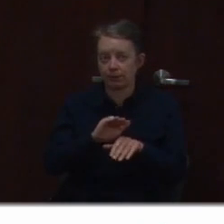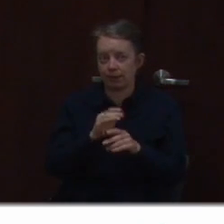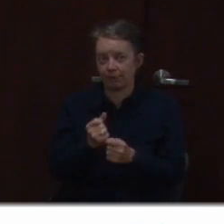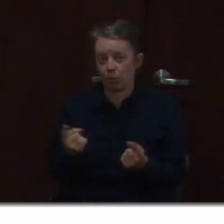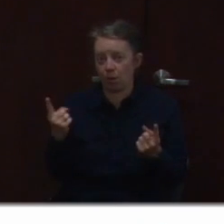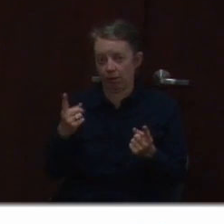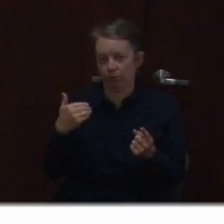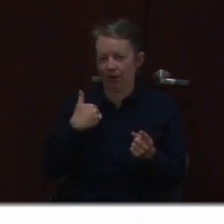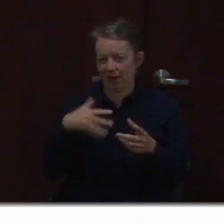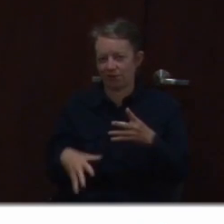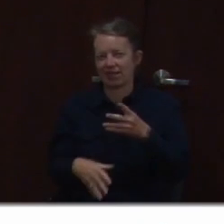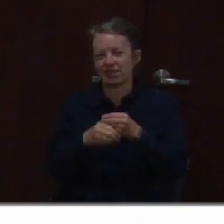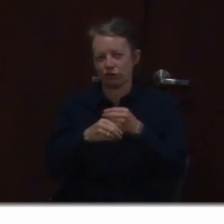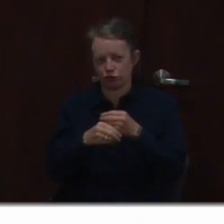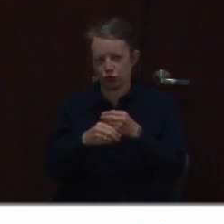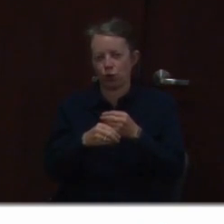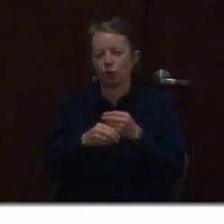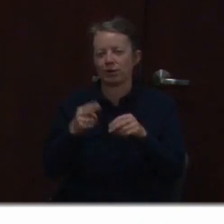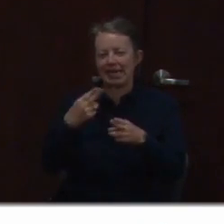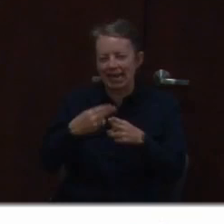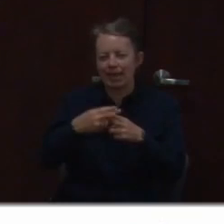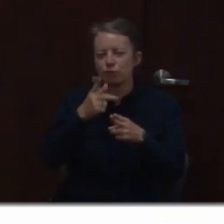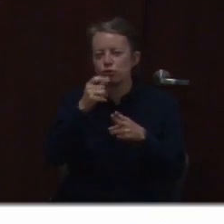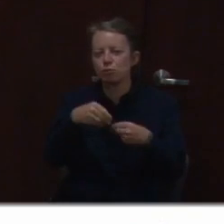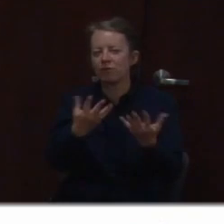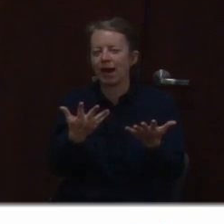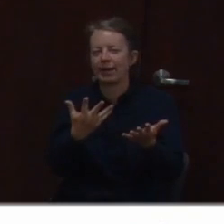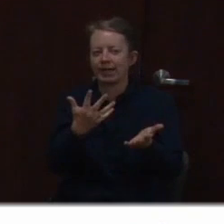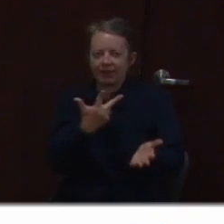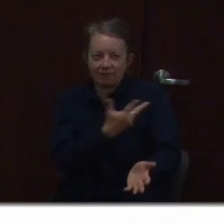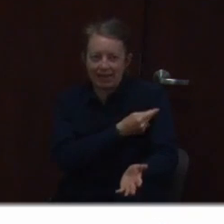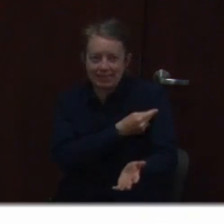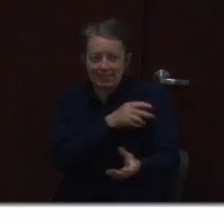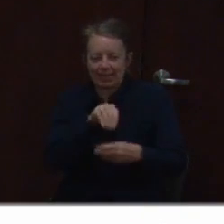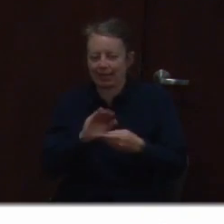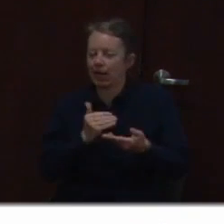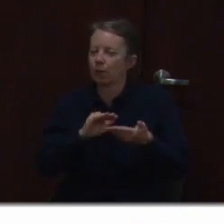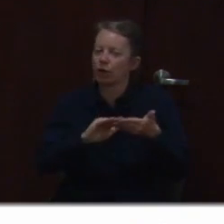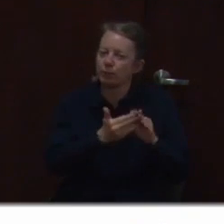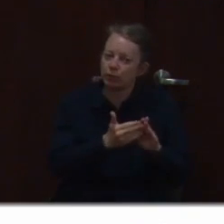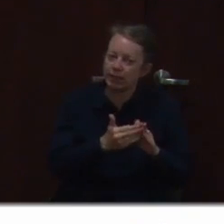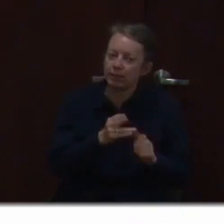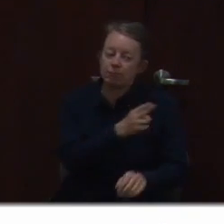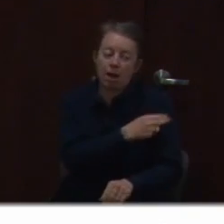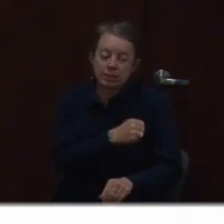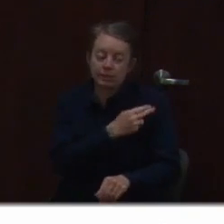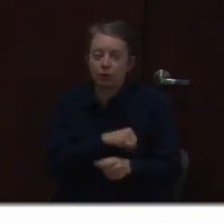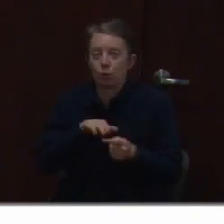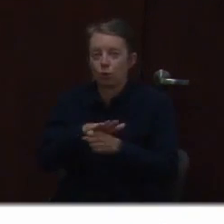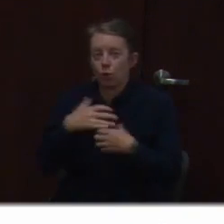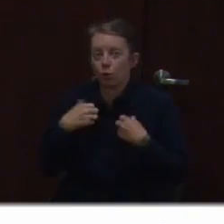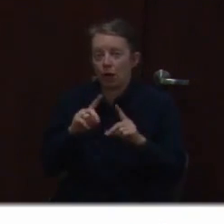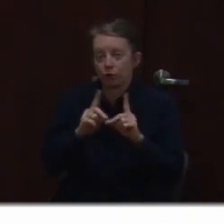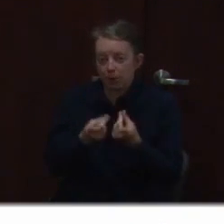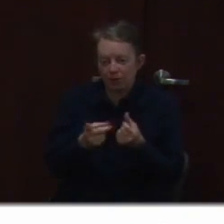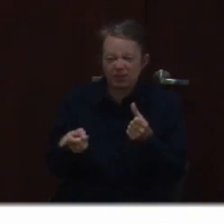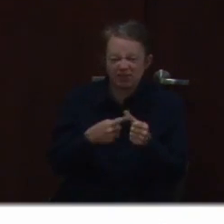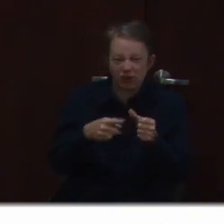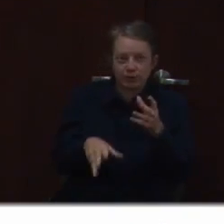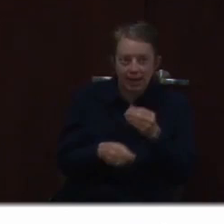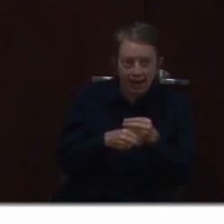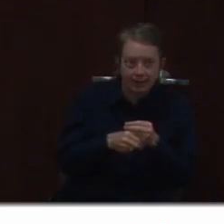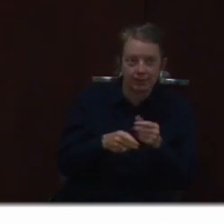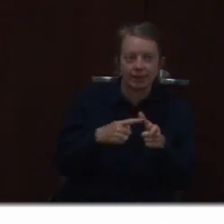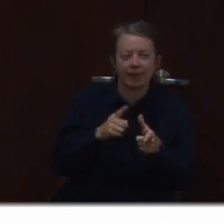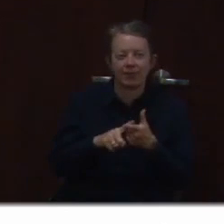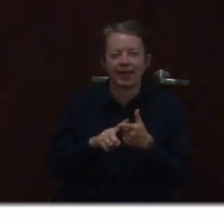have additional vaccine providers in our community. Hospital and local health departments were the first brought on, but then FQHCs and now